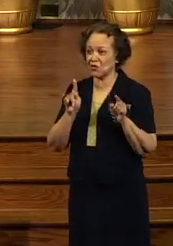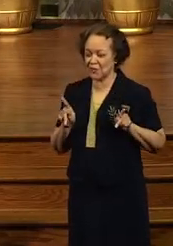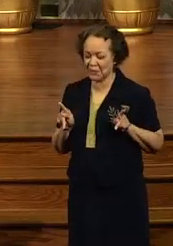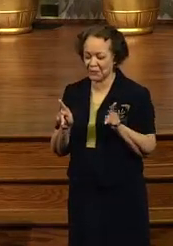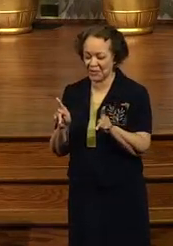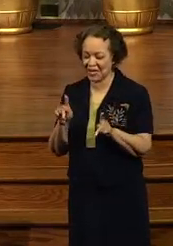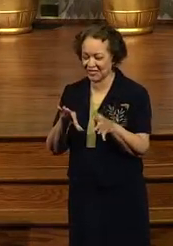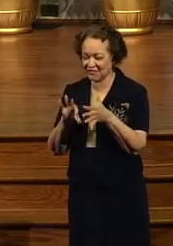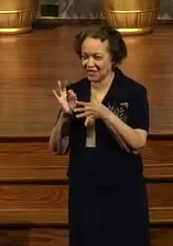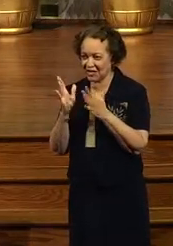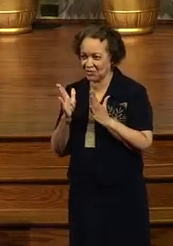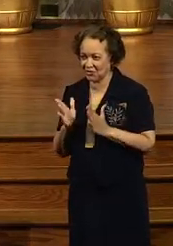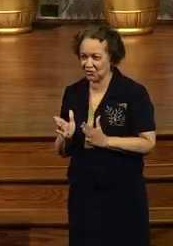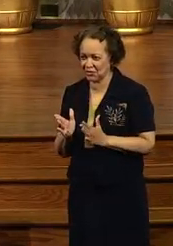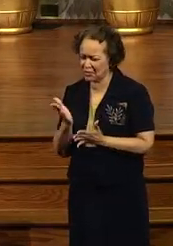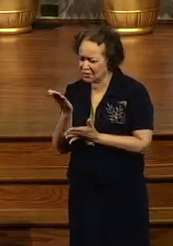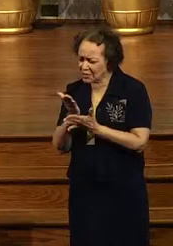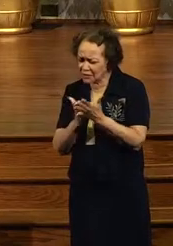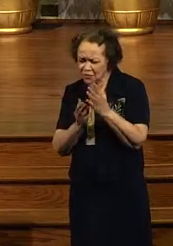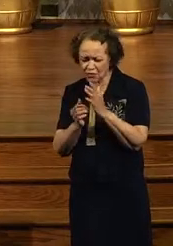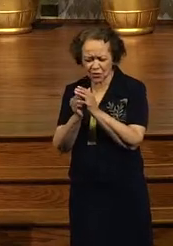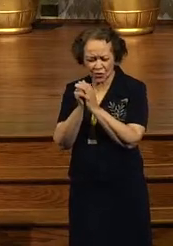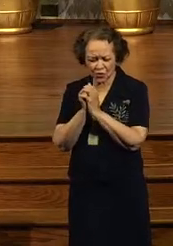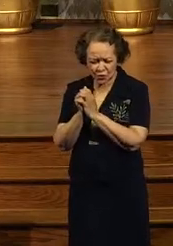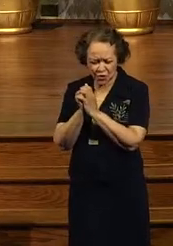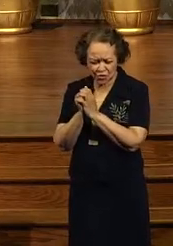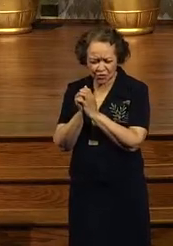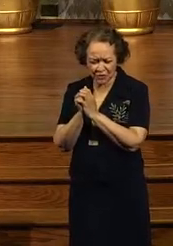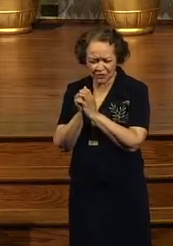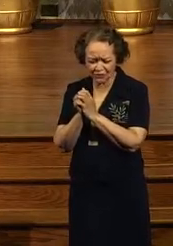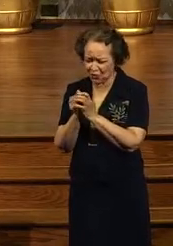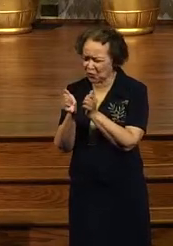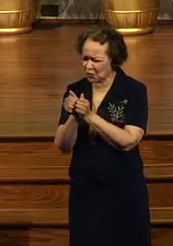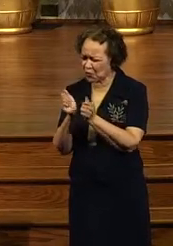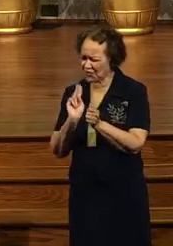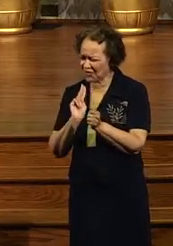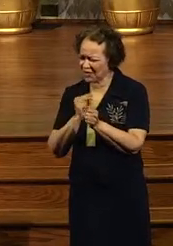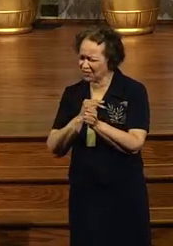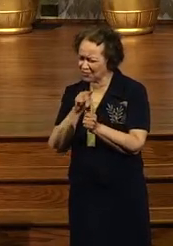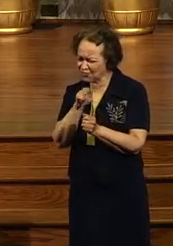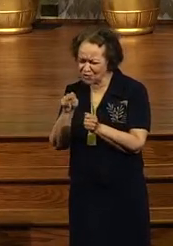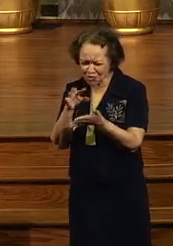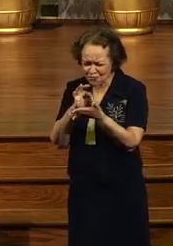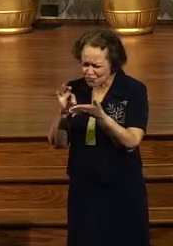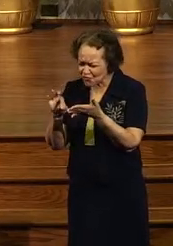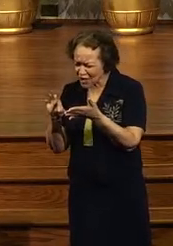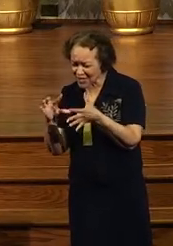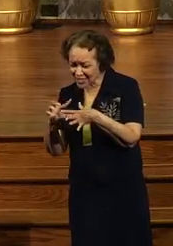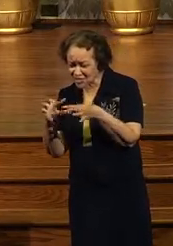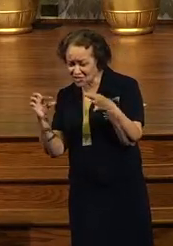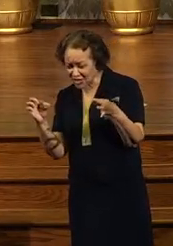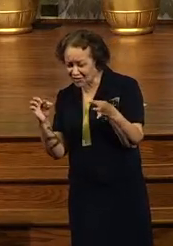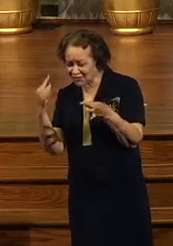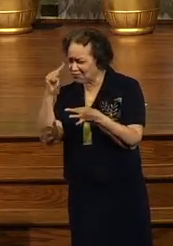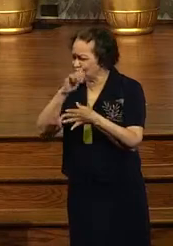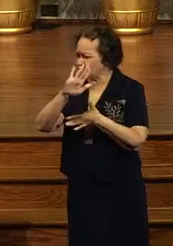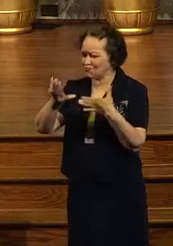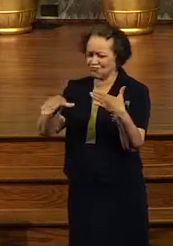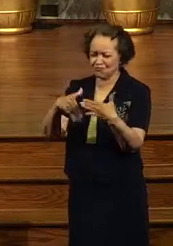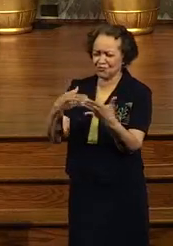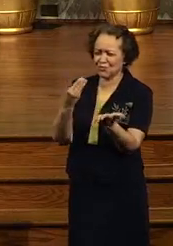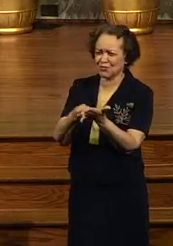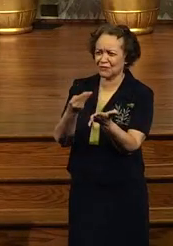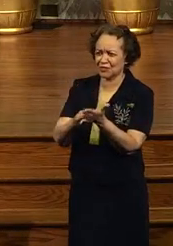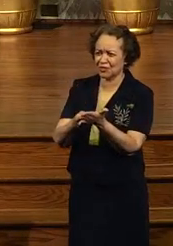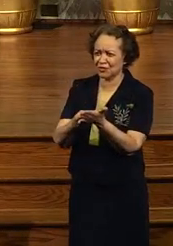right now and some of you worshiping with us online, you can write that check. You can underwrite this whole thing. But amen. But our motto is we are